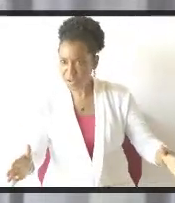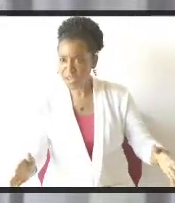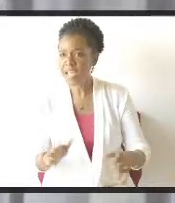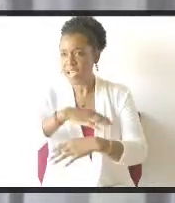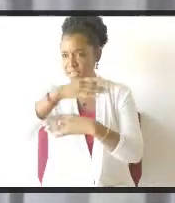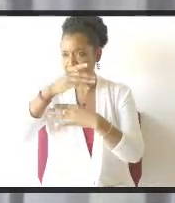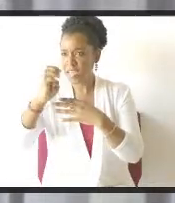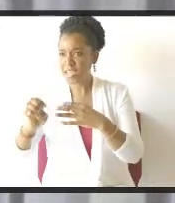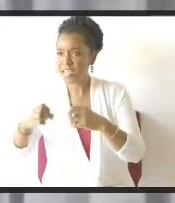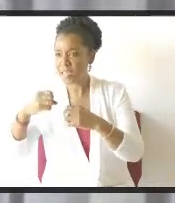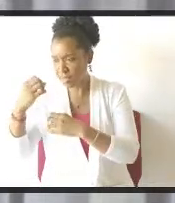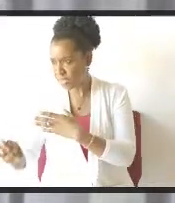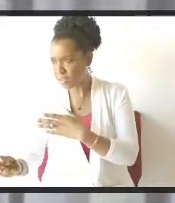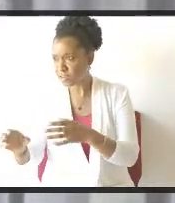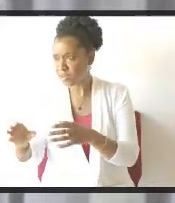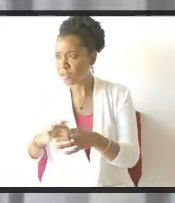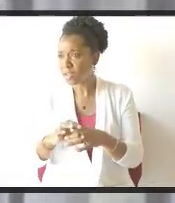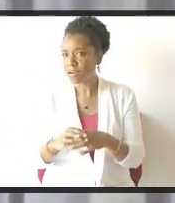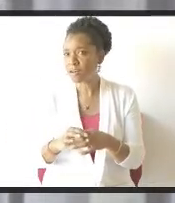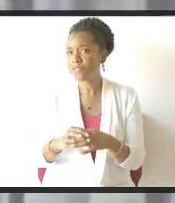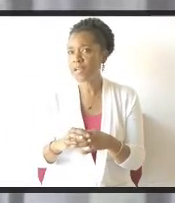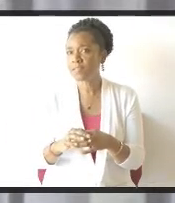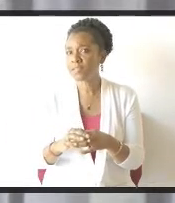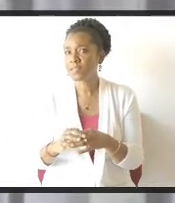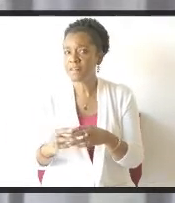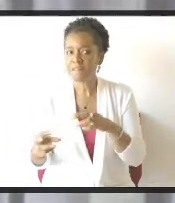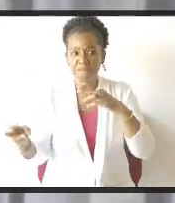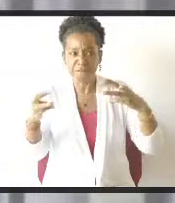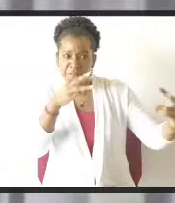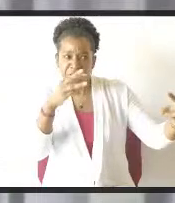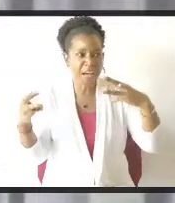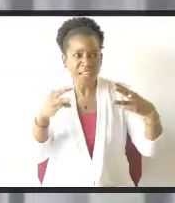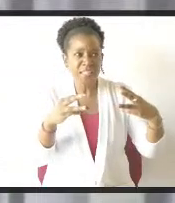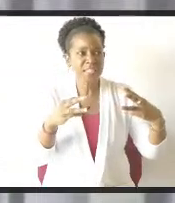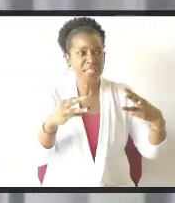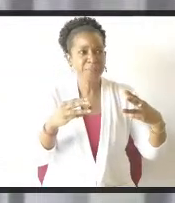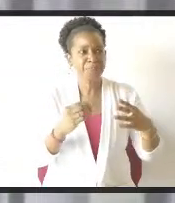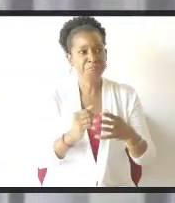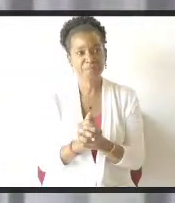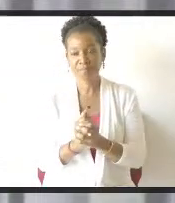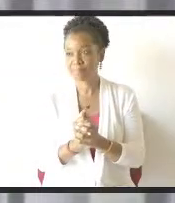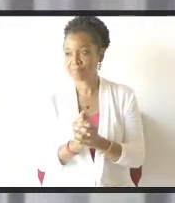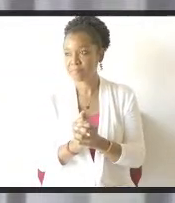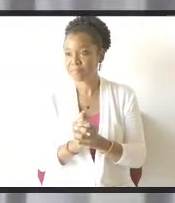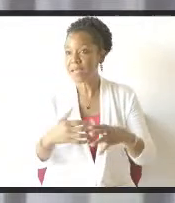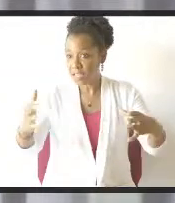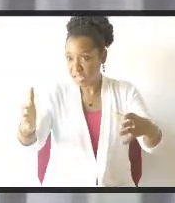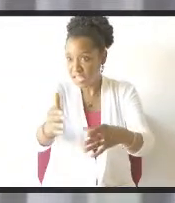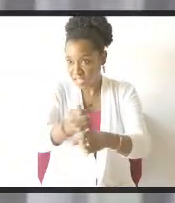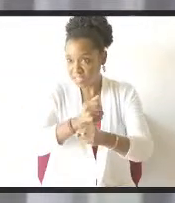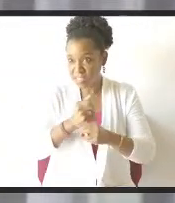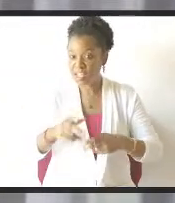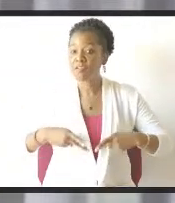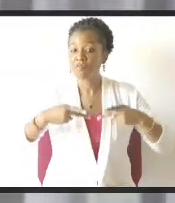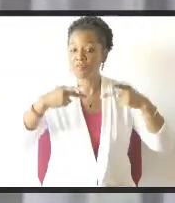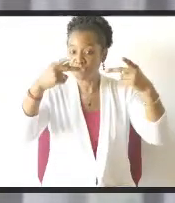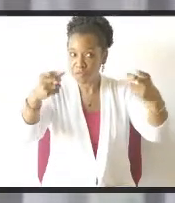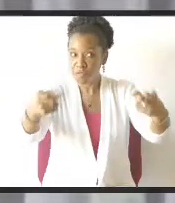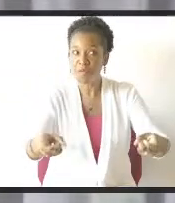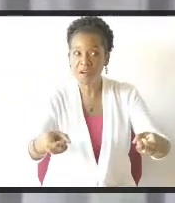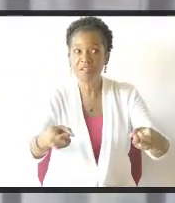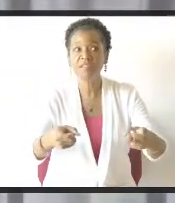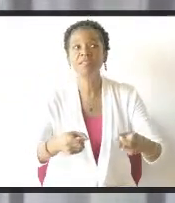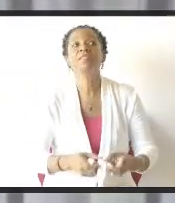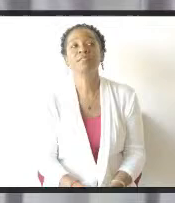You can polish them as much as you want to, shine them up, but they can't last. The prize that we